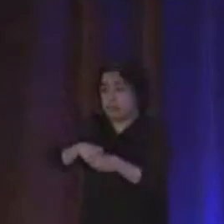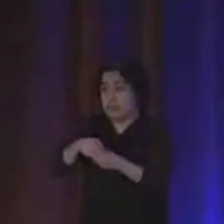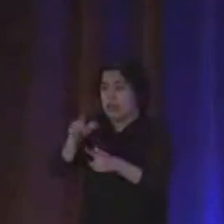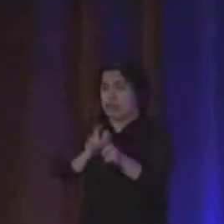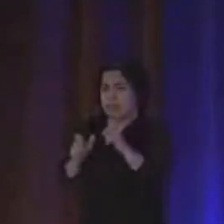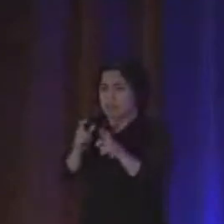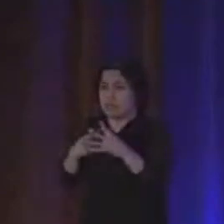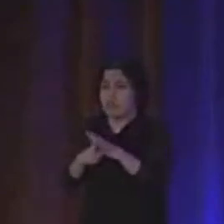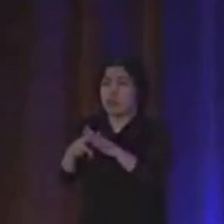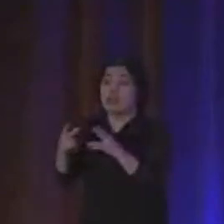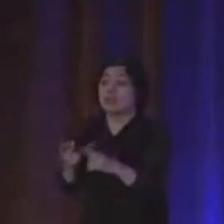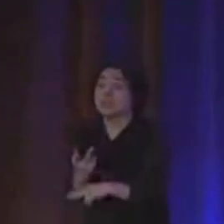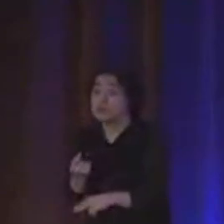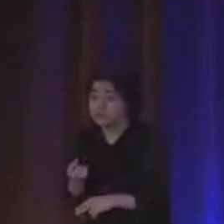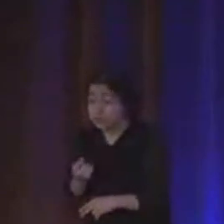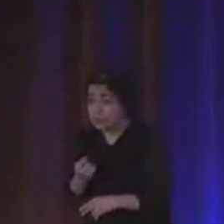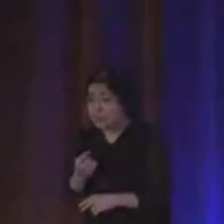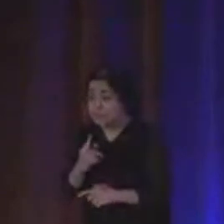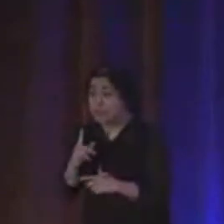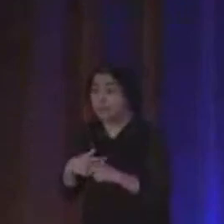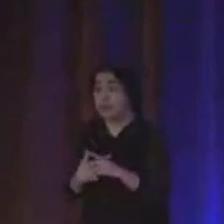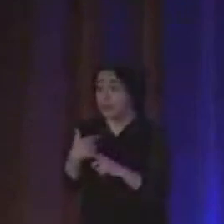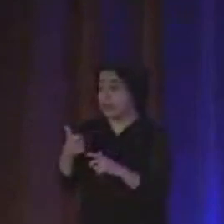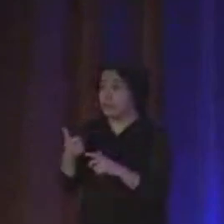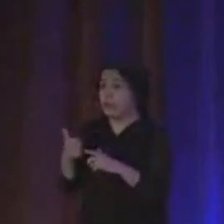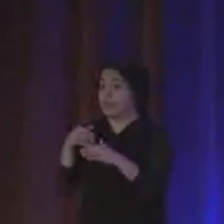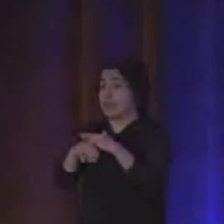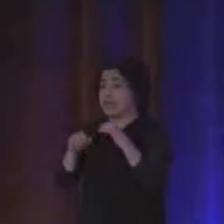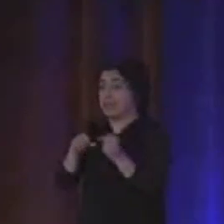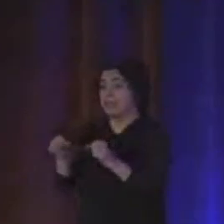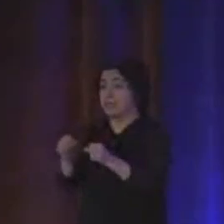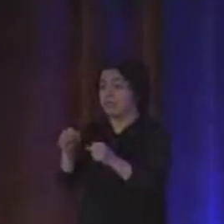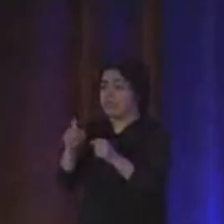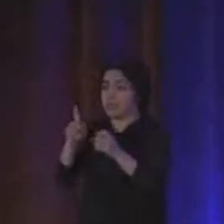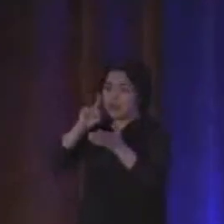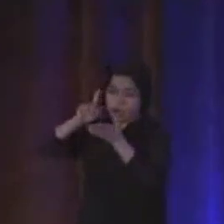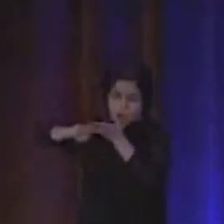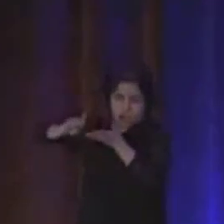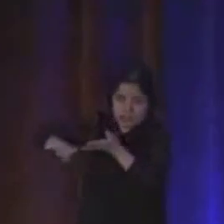start using it. And then you get into an accessibility audit.